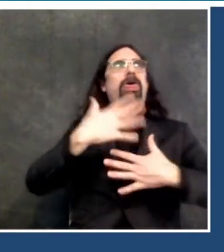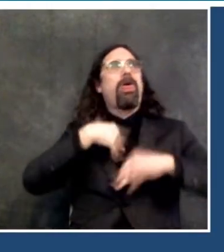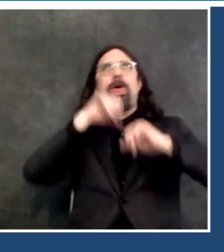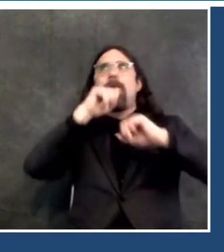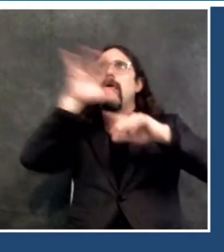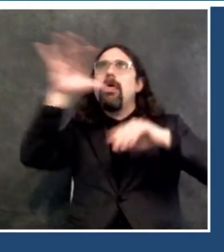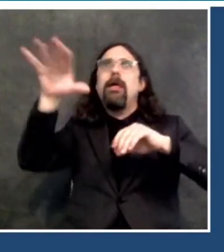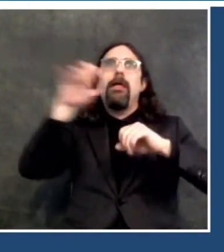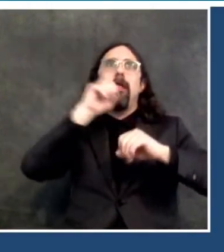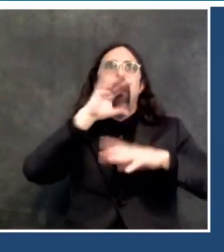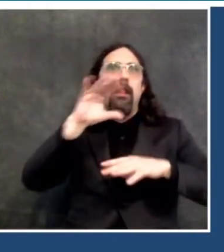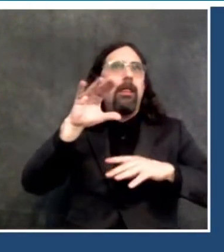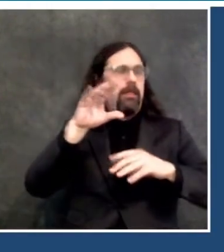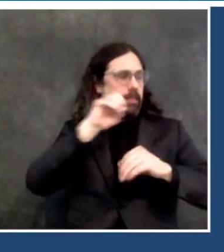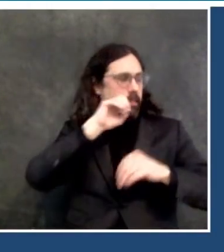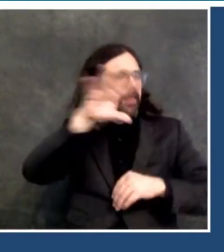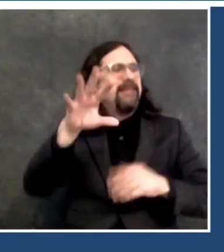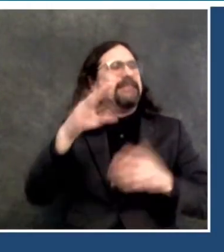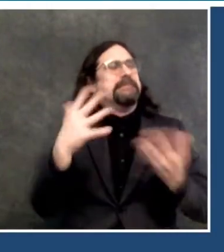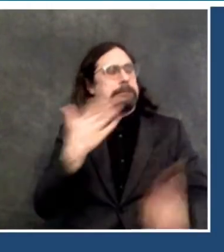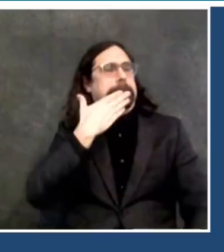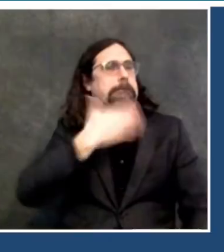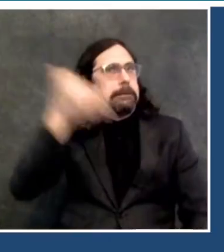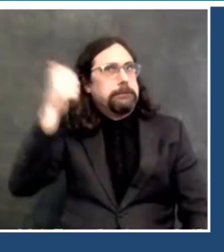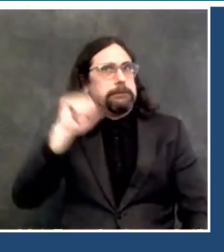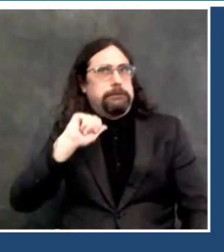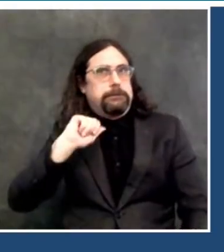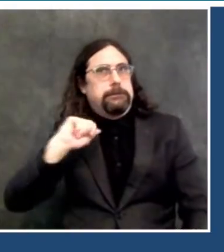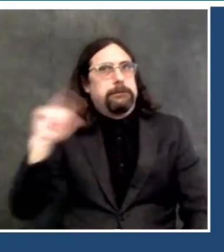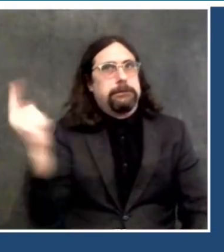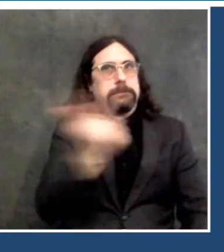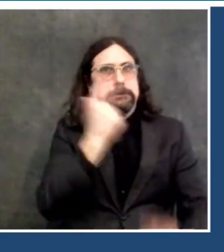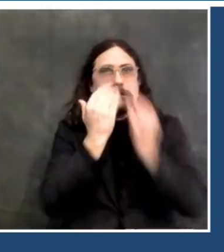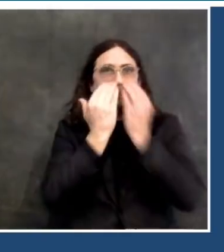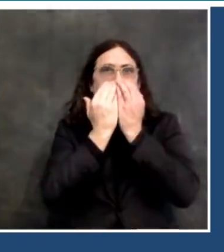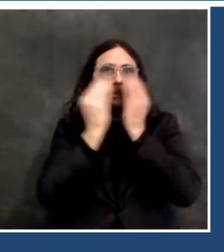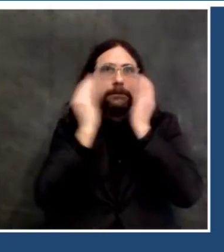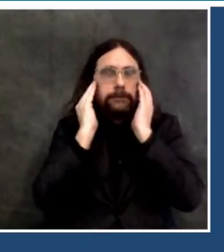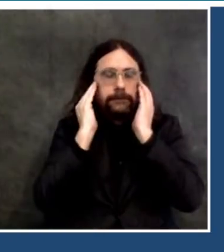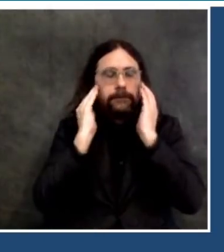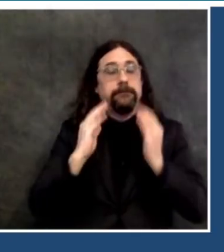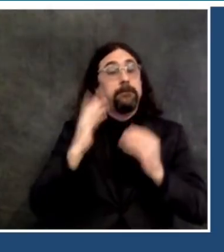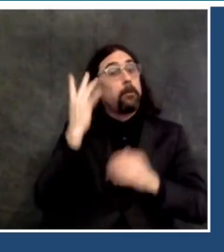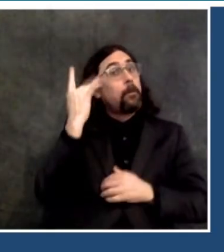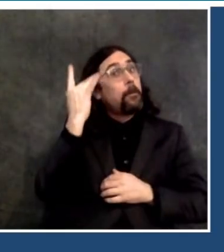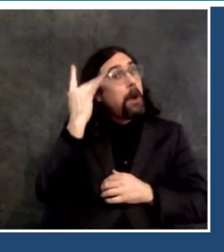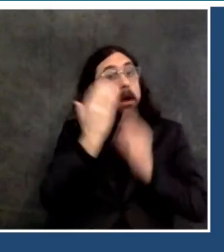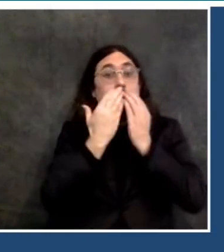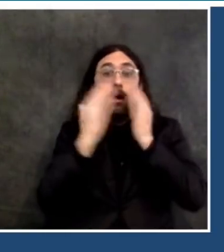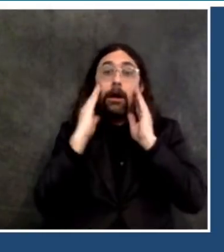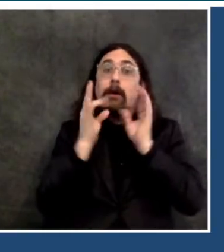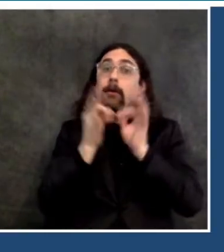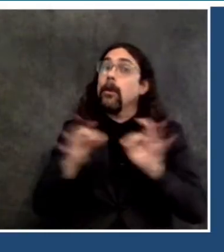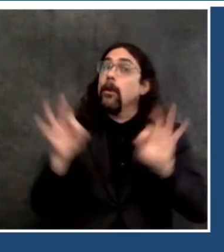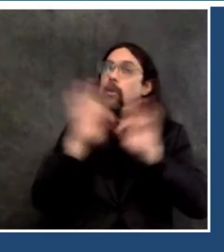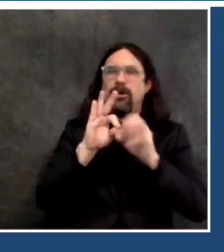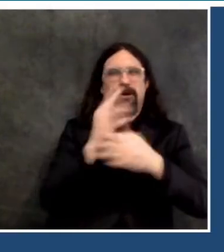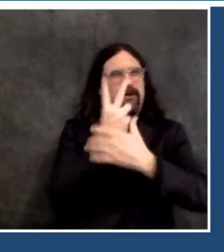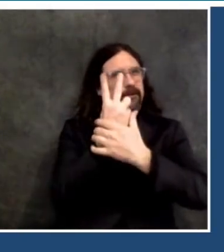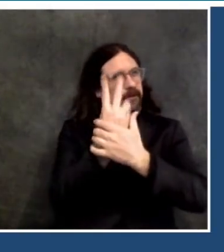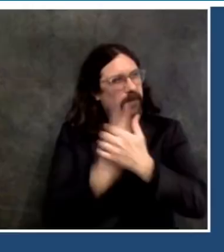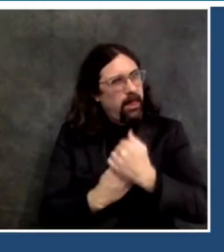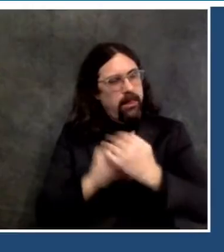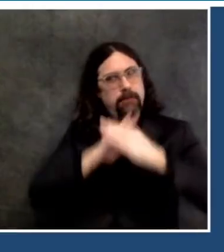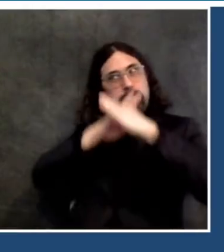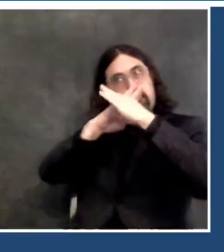that, you don't inadvertently, if you happen to have this disease, and you may not even know it, you don't end up giving it to someone else.